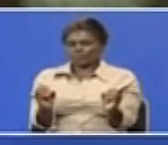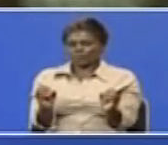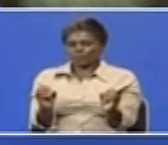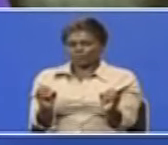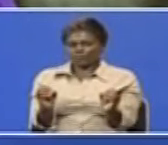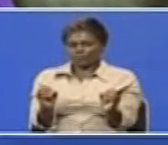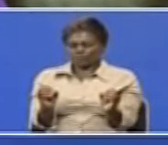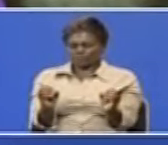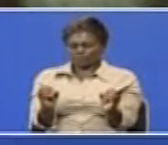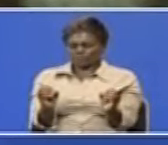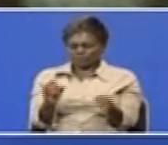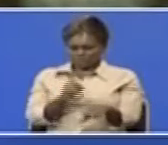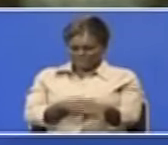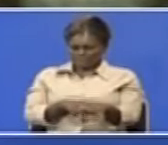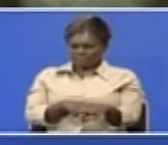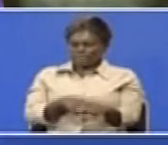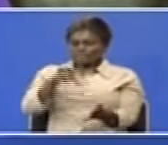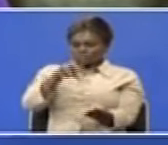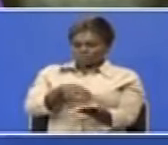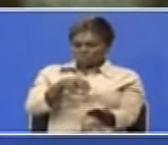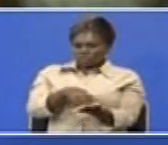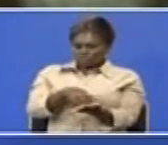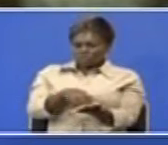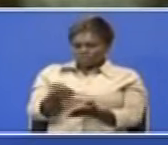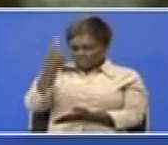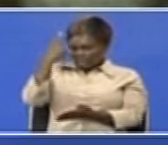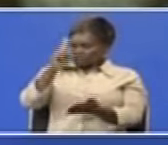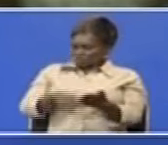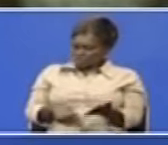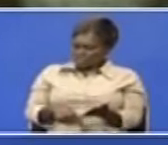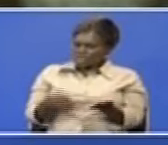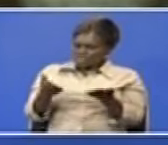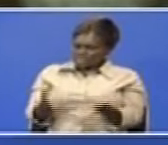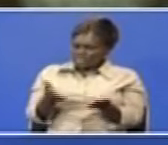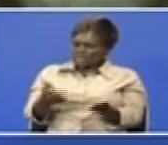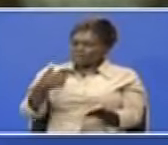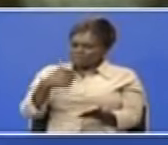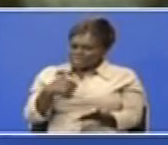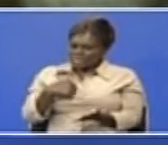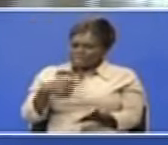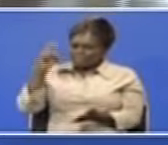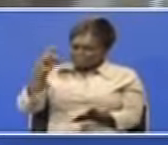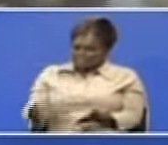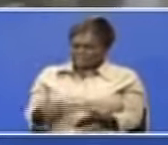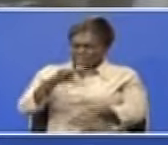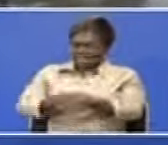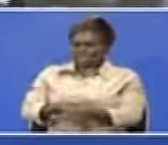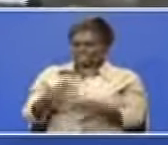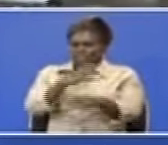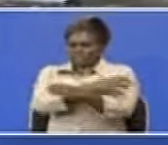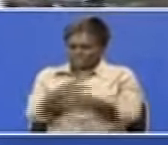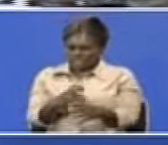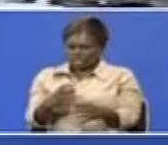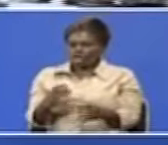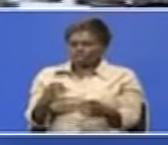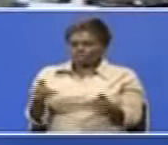lot of strength. So, and this is where we come to realize that this where I will have to get my strength. The Commonwealth